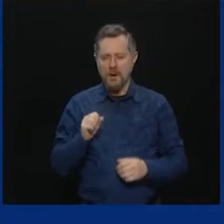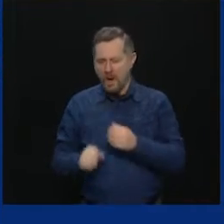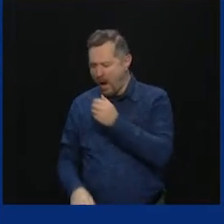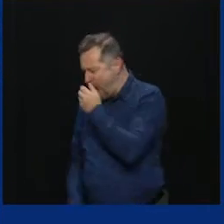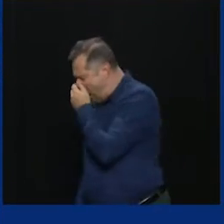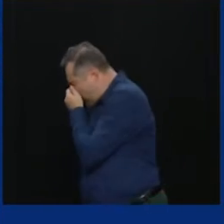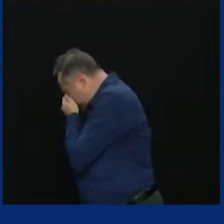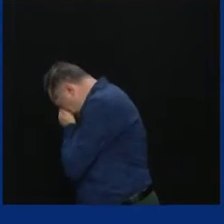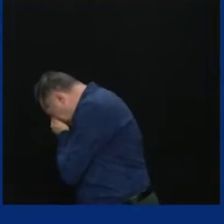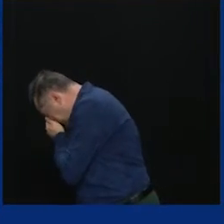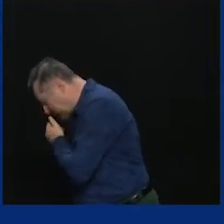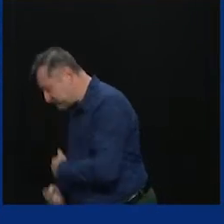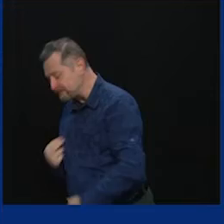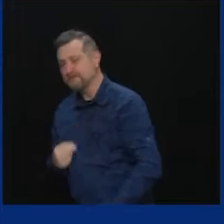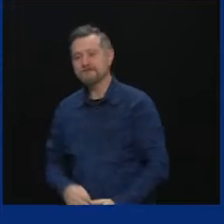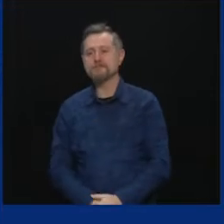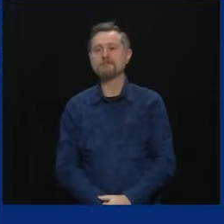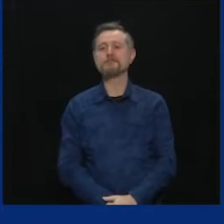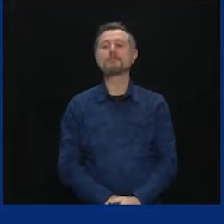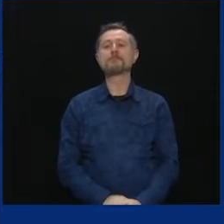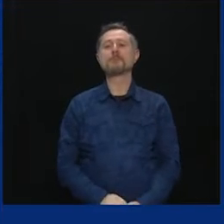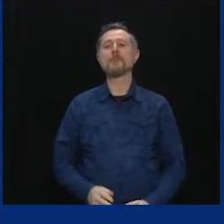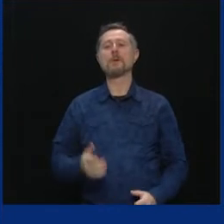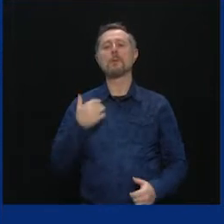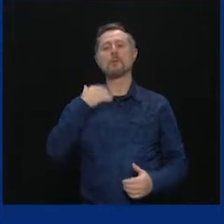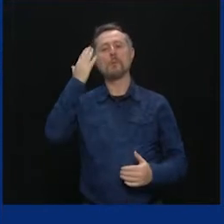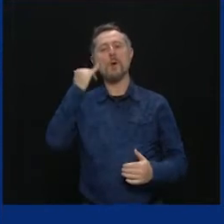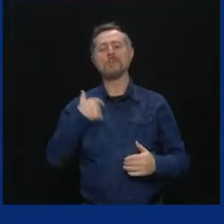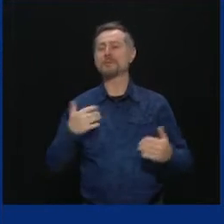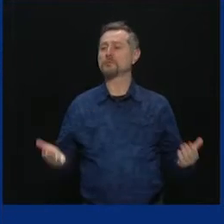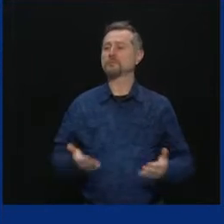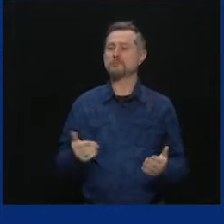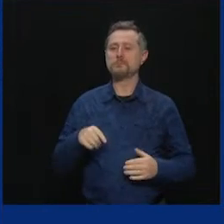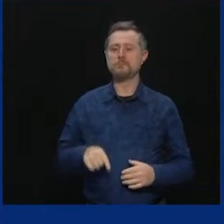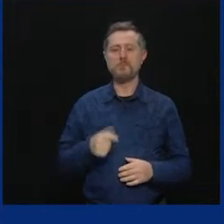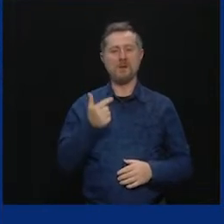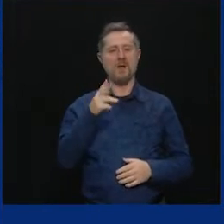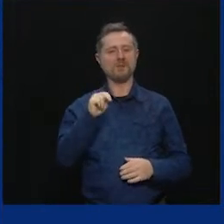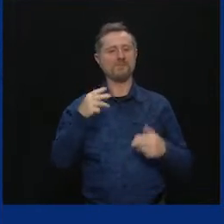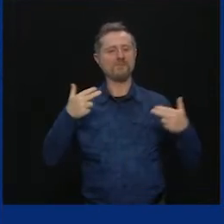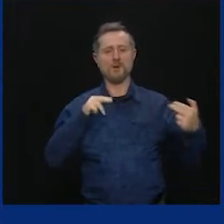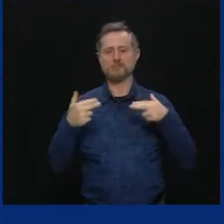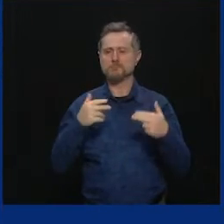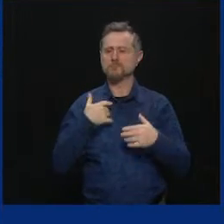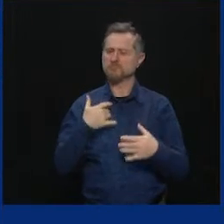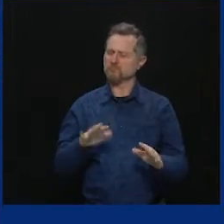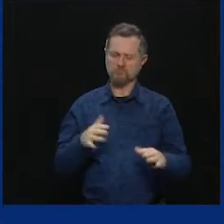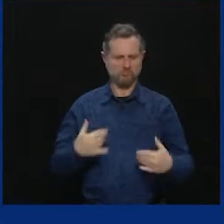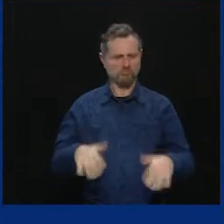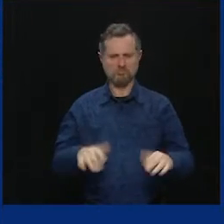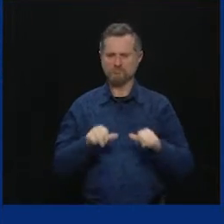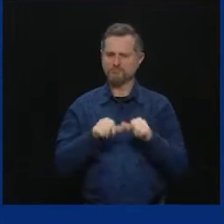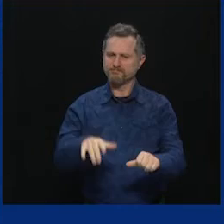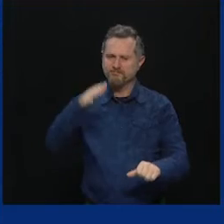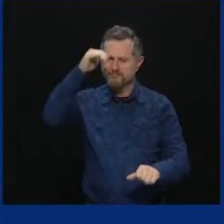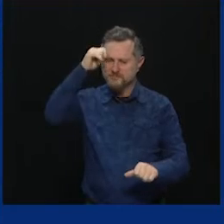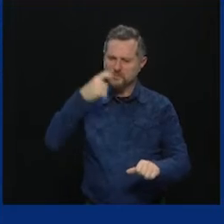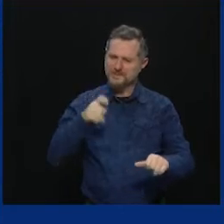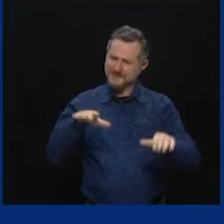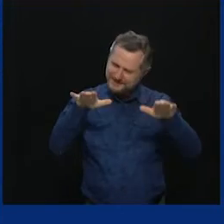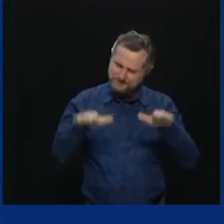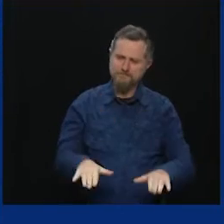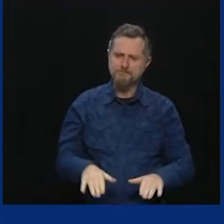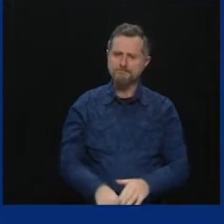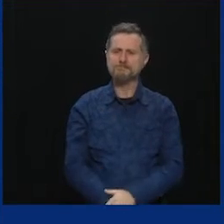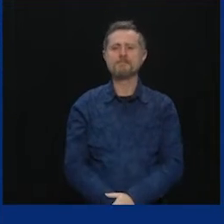the specter of gun violence just simply will not go away. This is an issue I worked on when I was